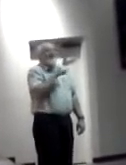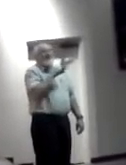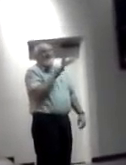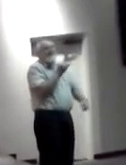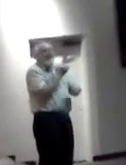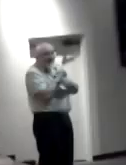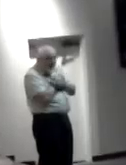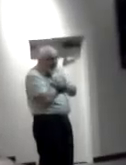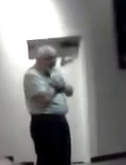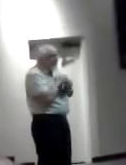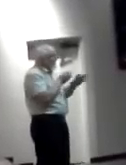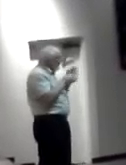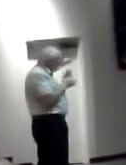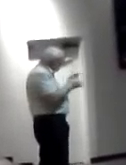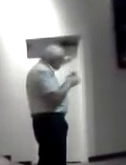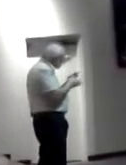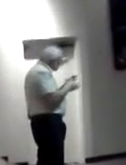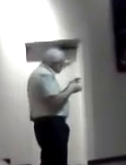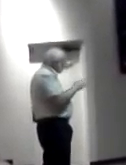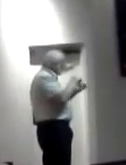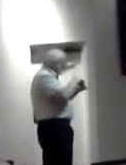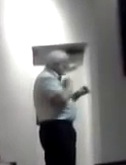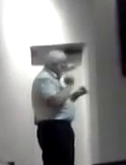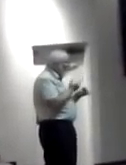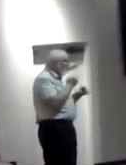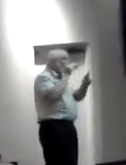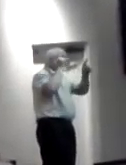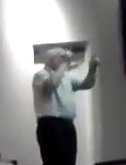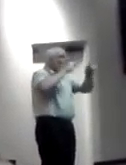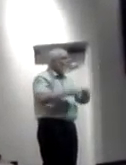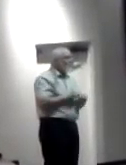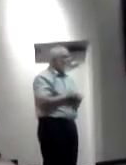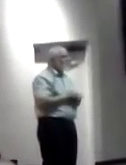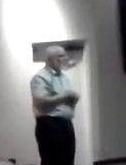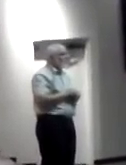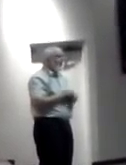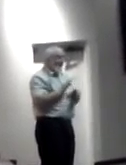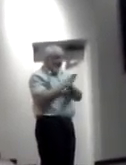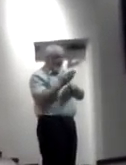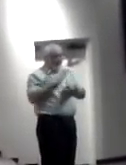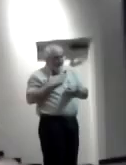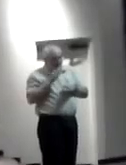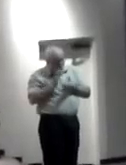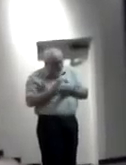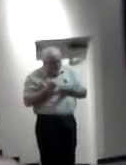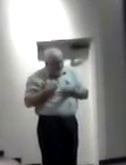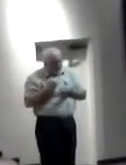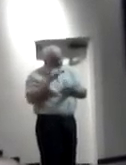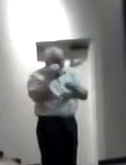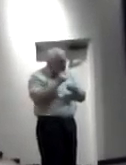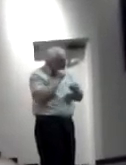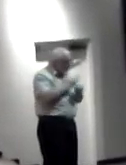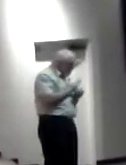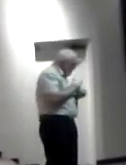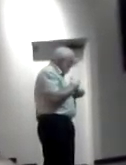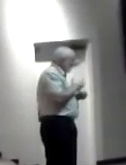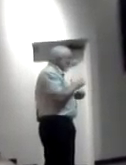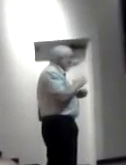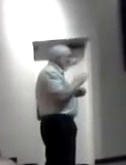If love and relationships are our goal, in between me and my wife, and me and my son and my